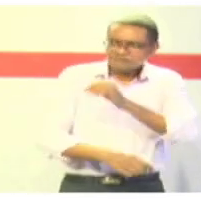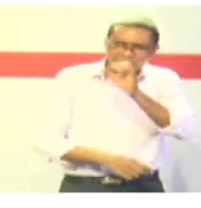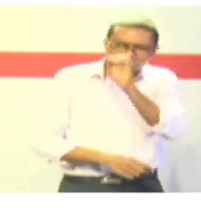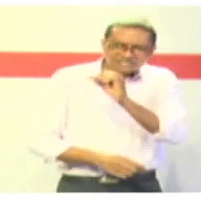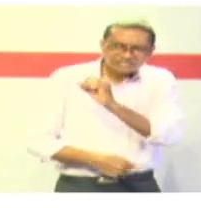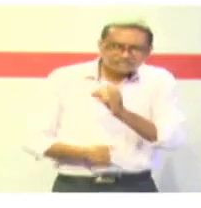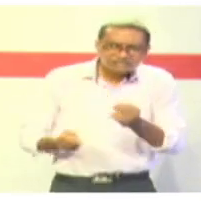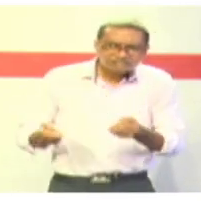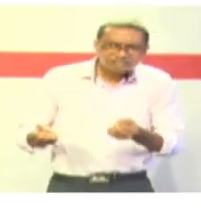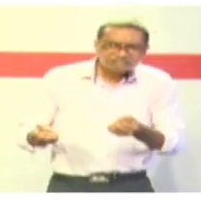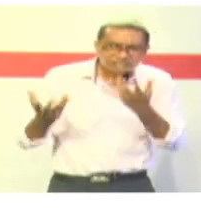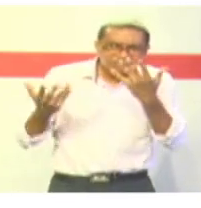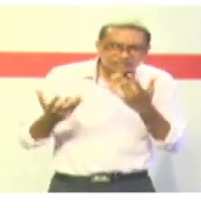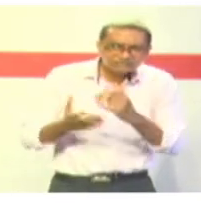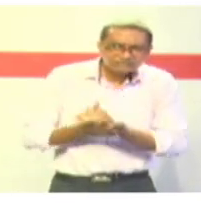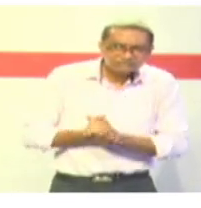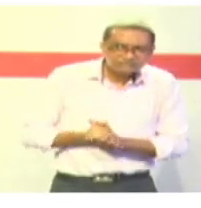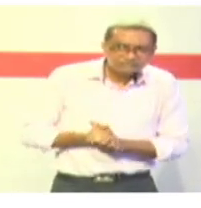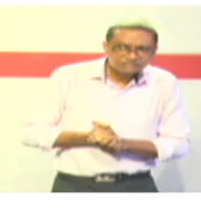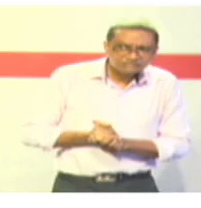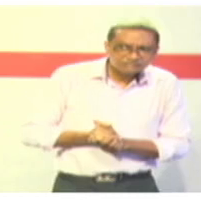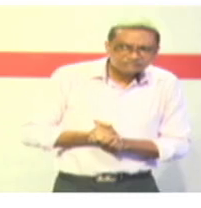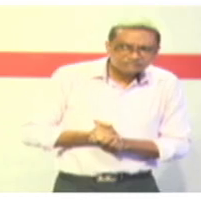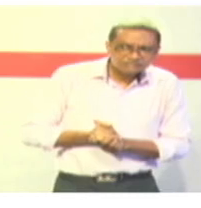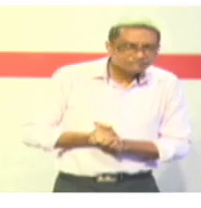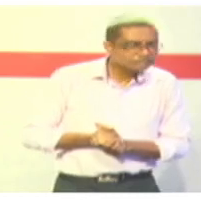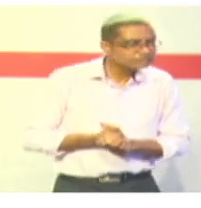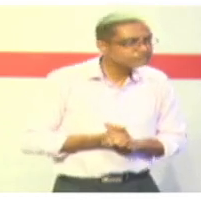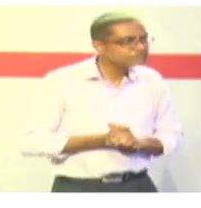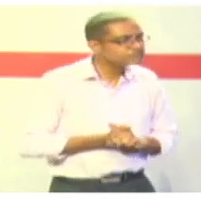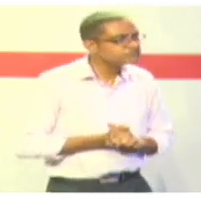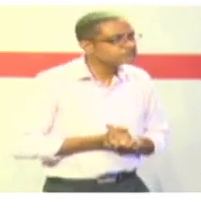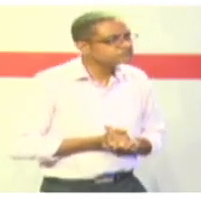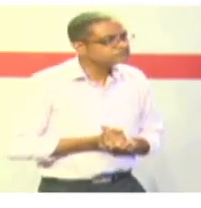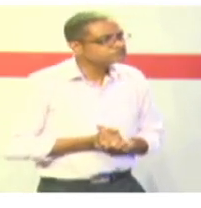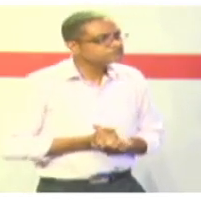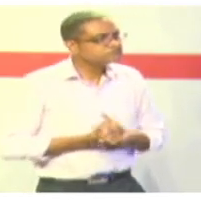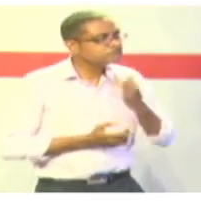overall staff that those figures represent. Thank you.